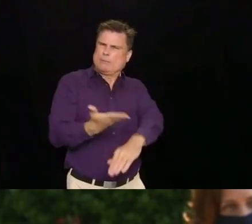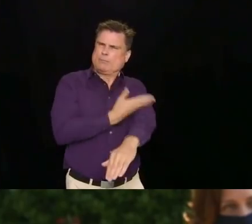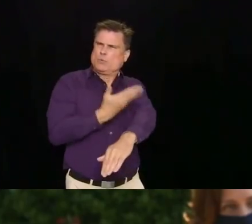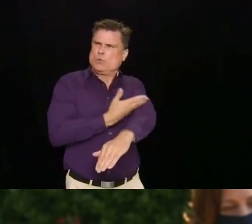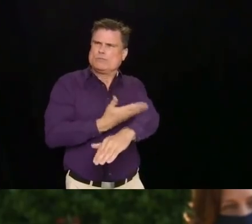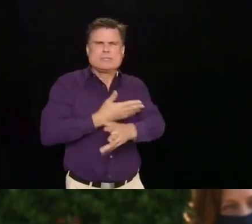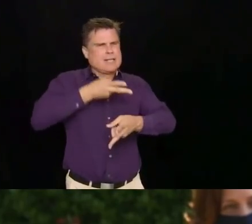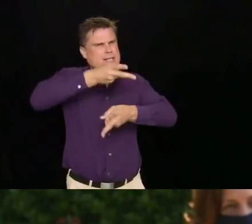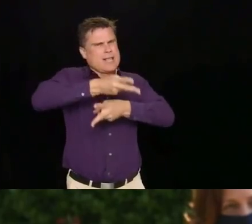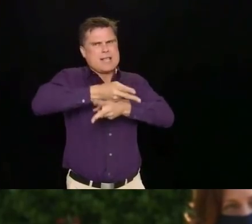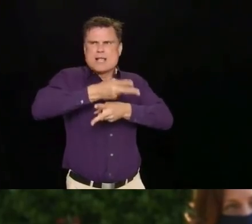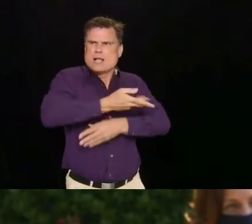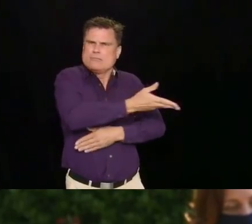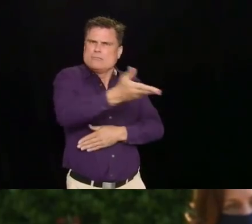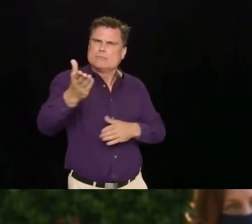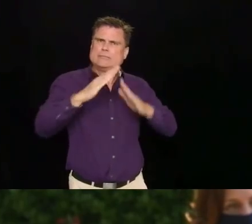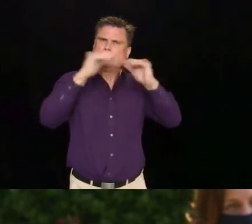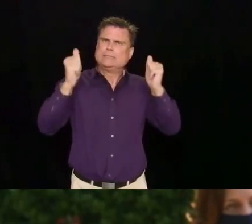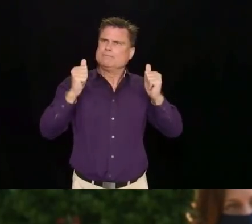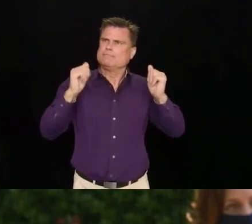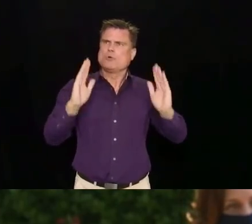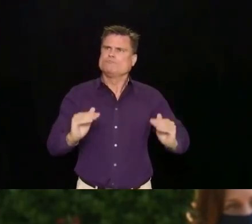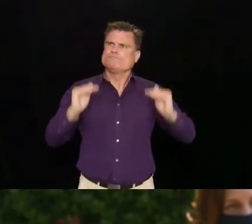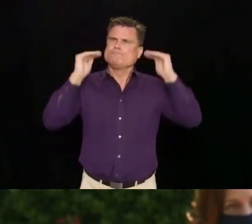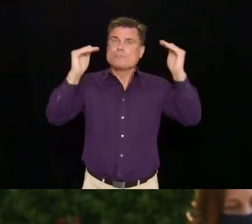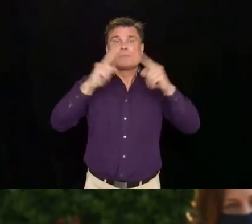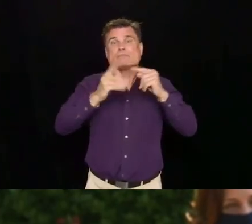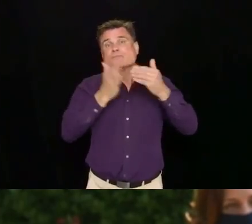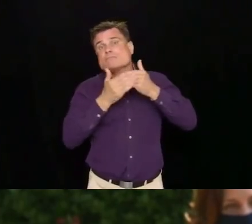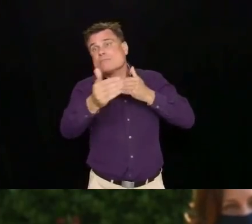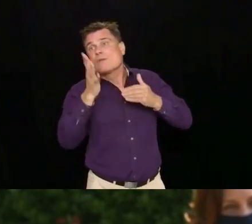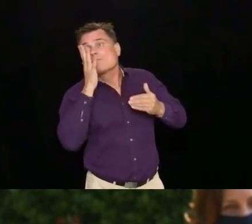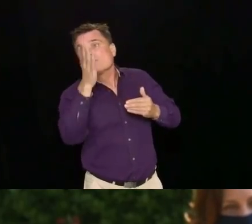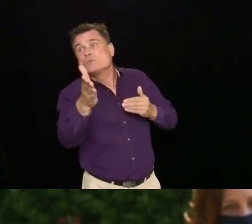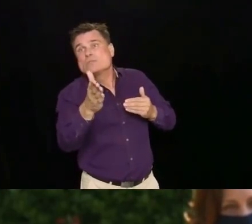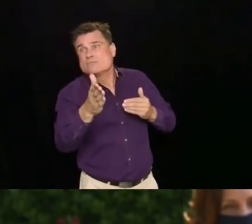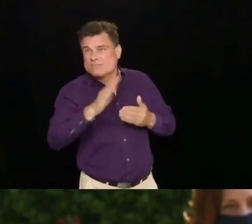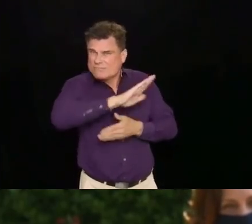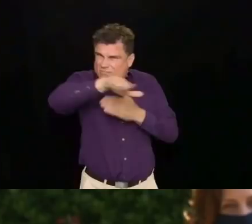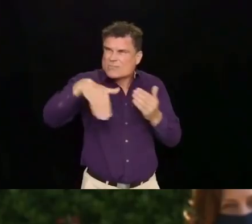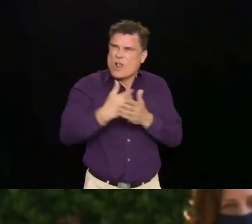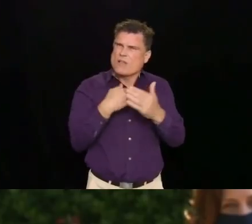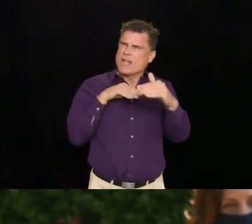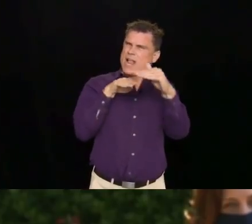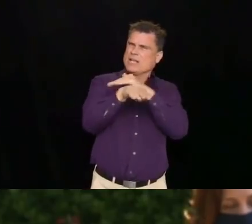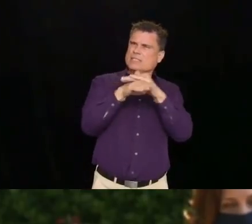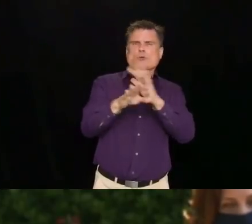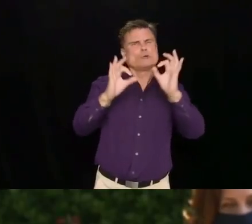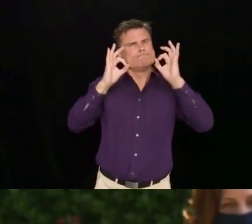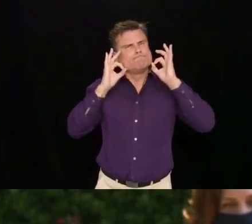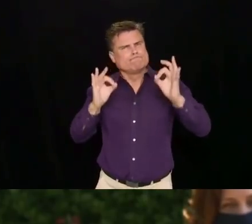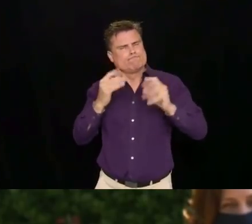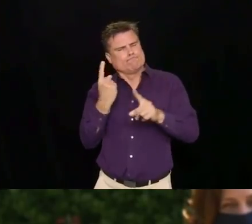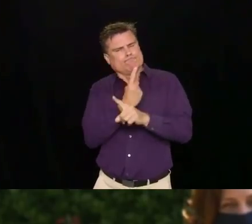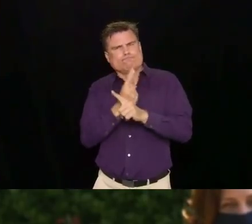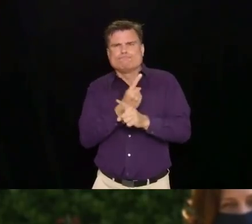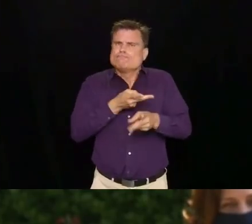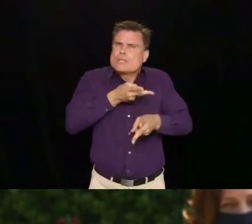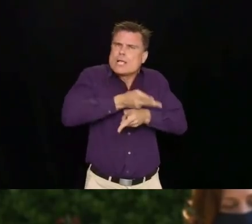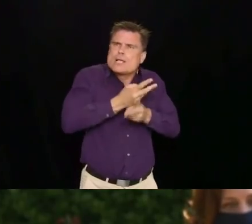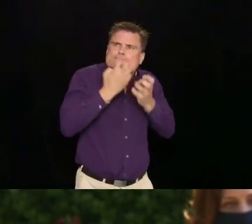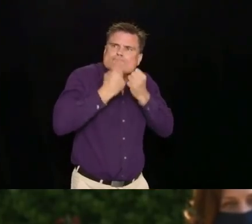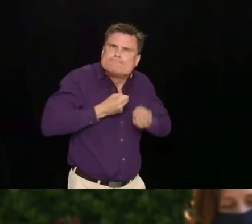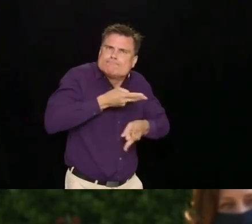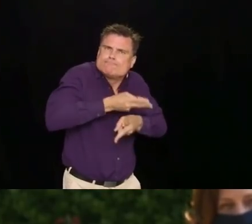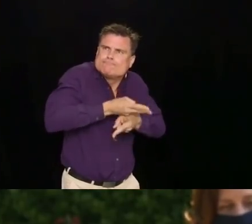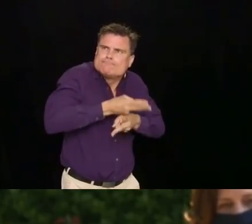ensuring that all of us in the future have access to the care we need when we need it. That's not just about long-term care, of course.